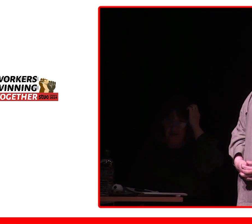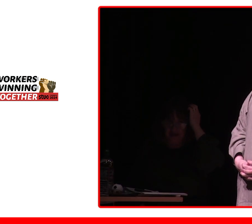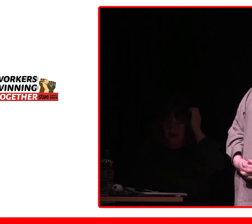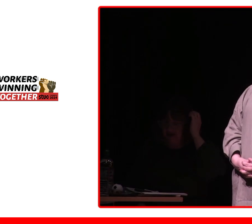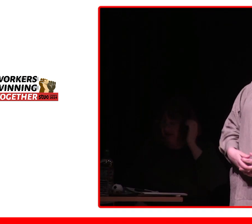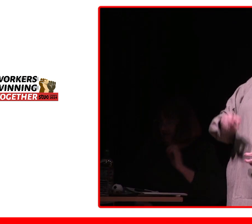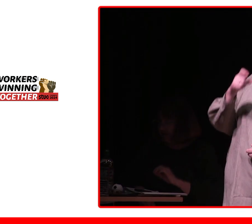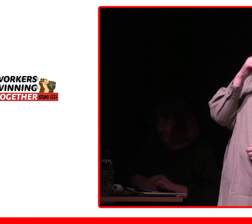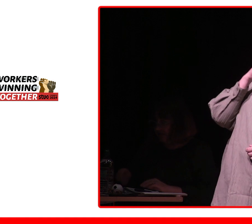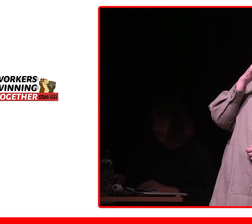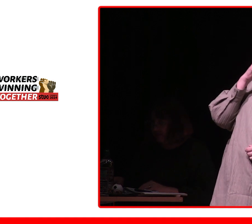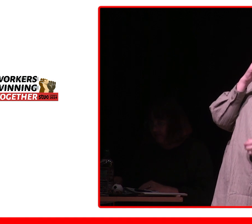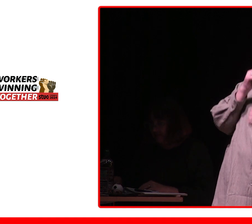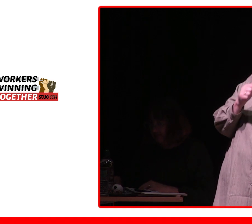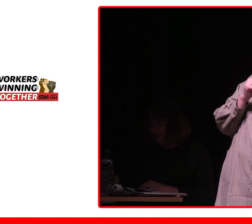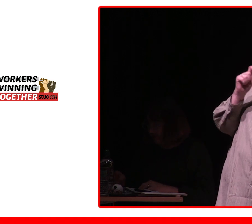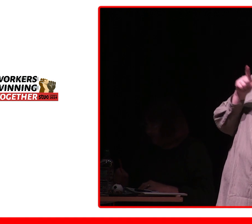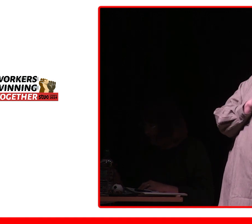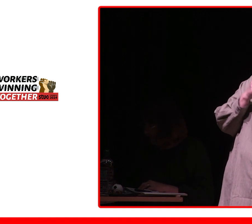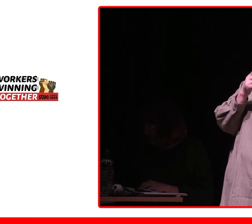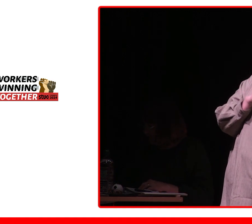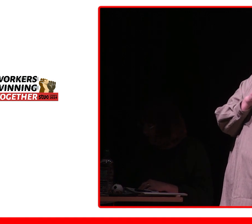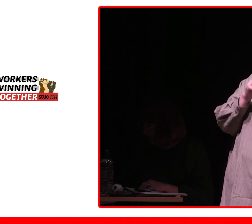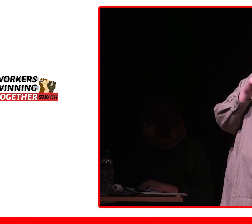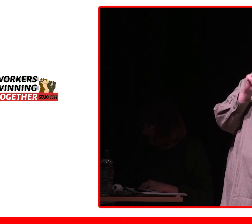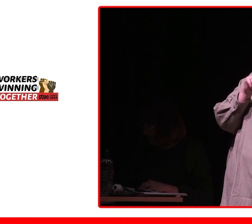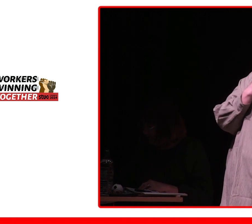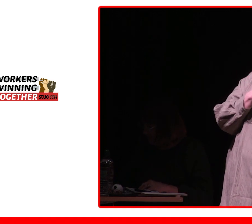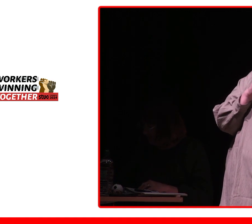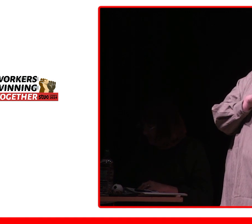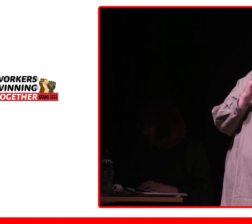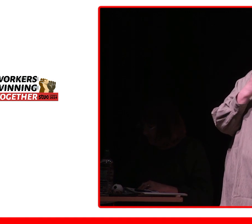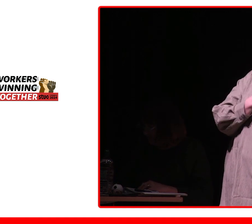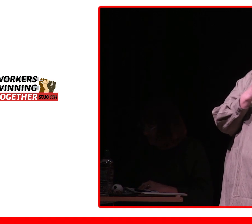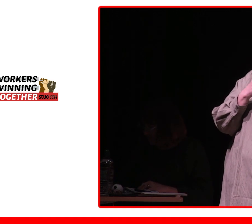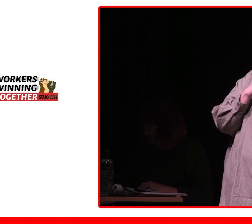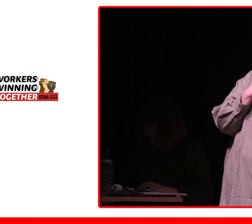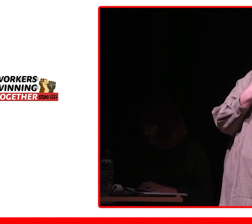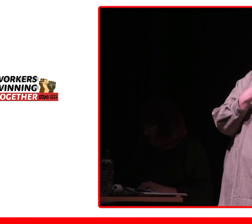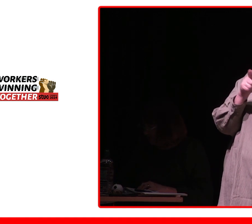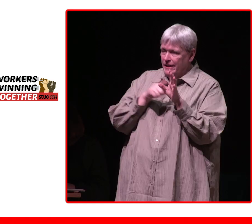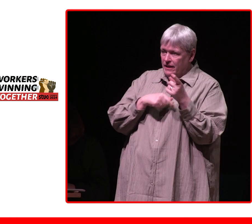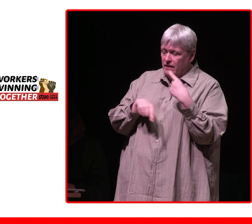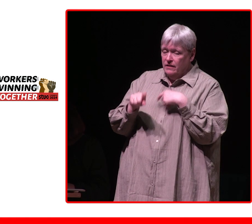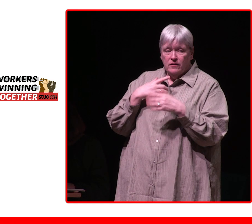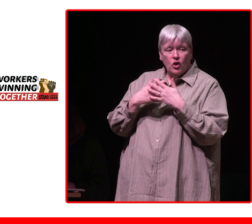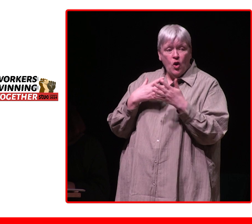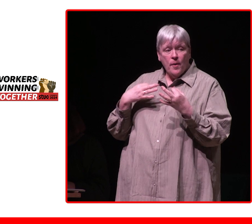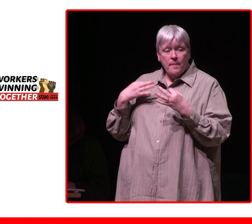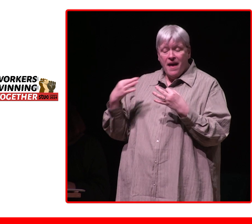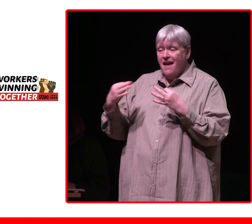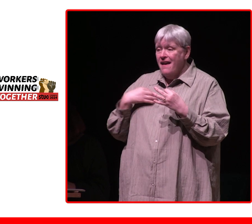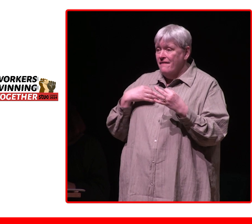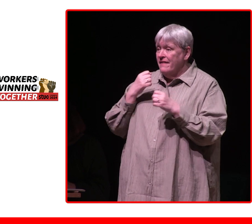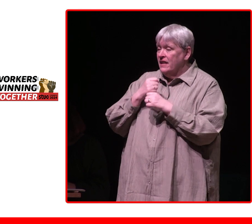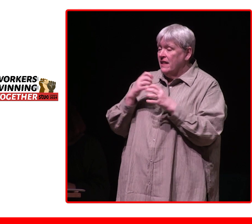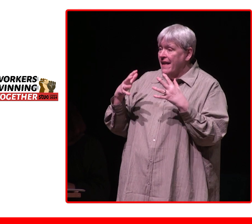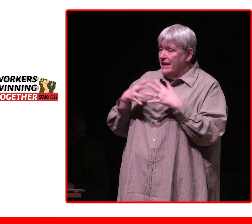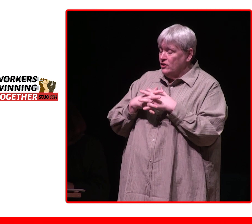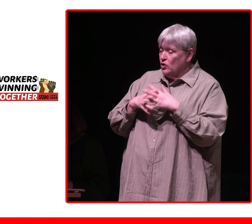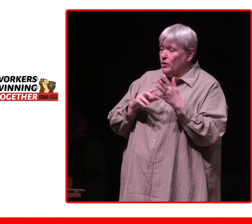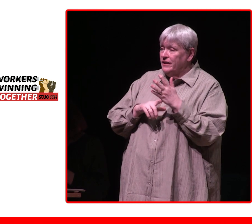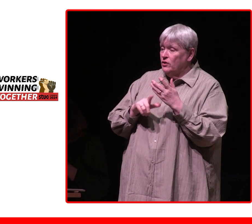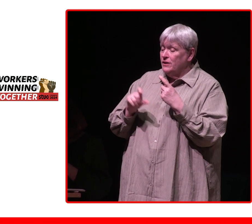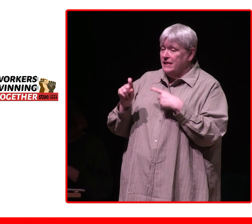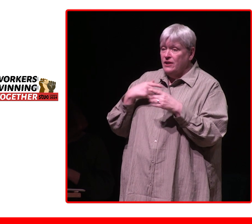Sisters and brothers, Jennifer McCary on behalf of Glasgow Trade Union Council. I'm content to, on behalf of